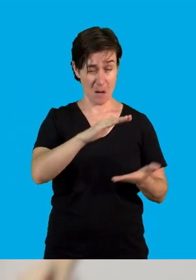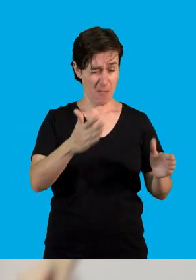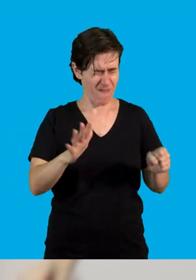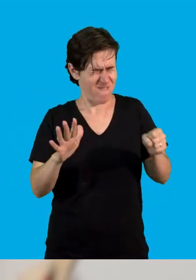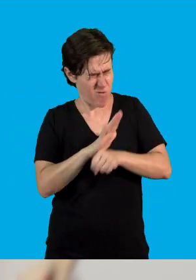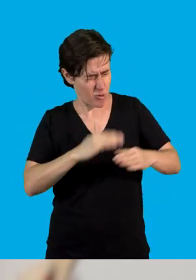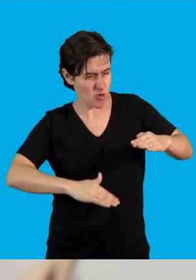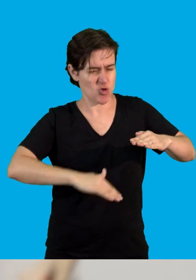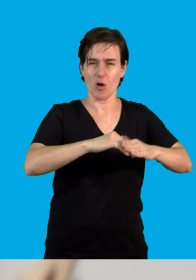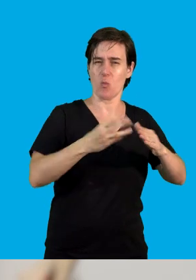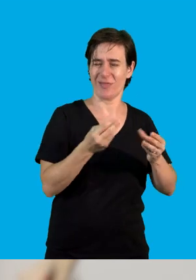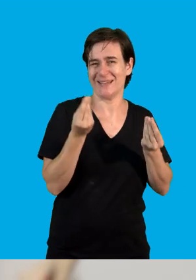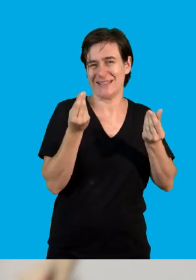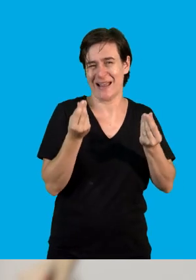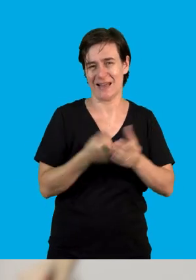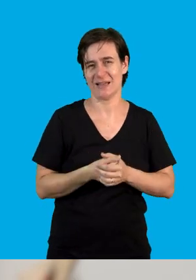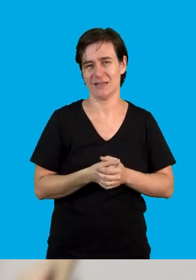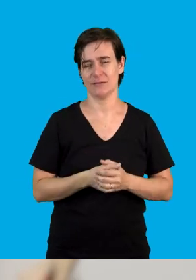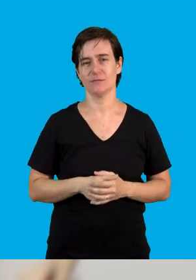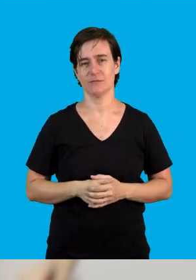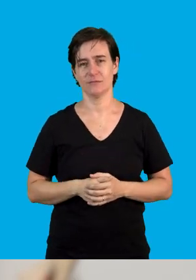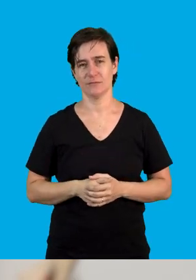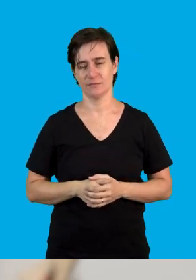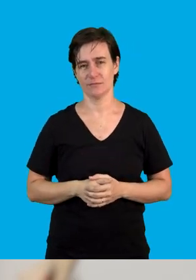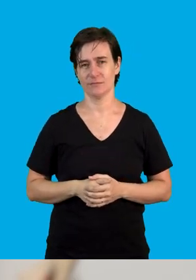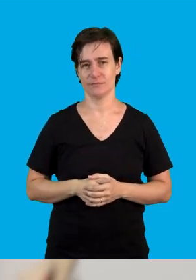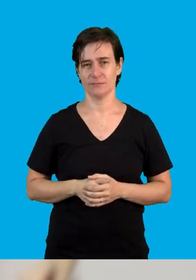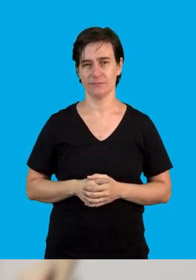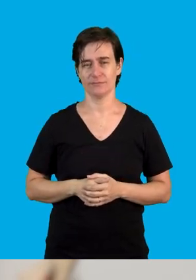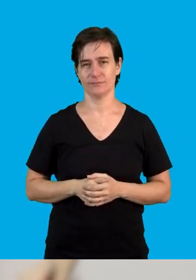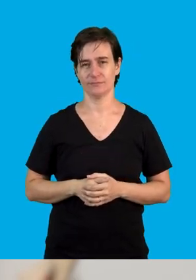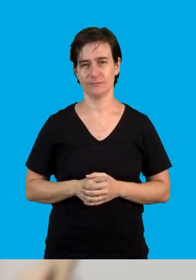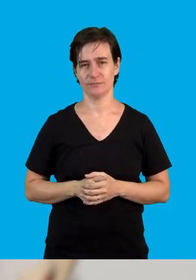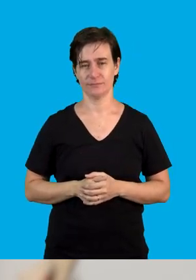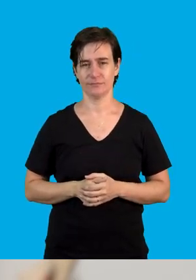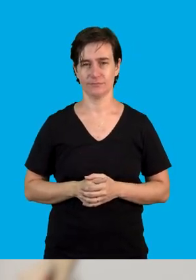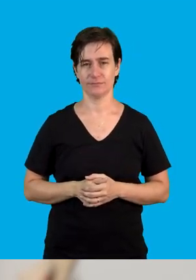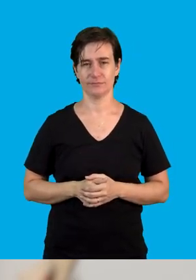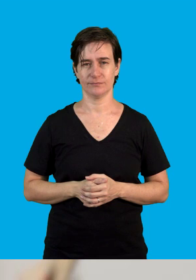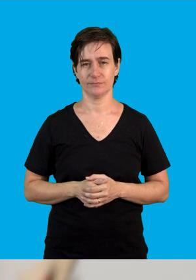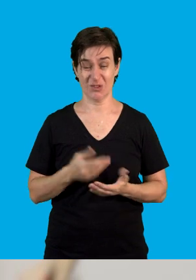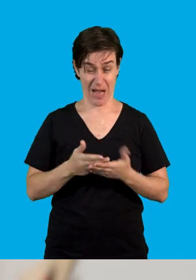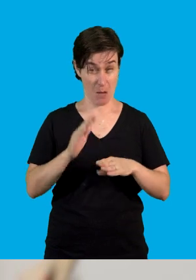up, then that means this box is filled to full capacity of this box.